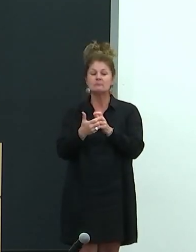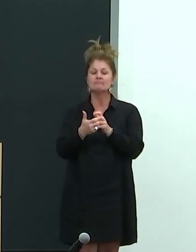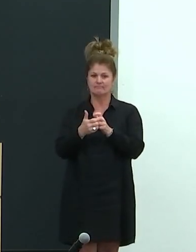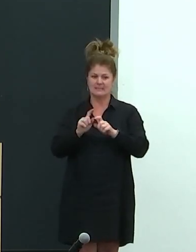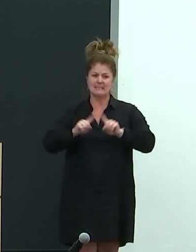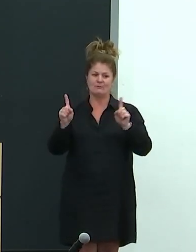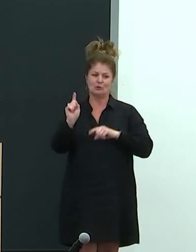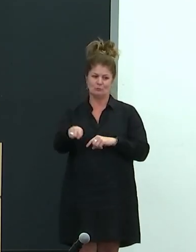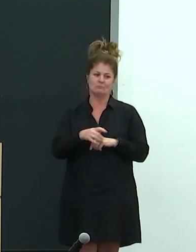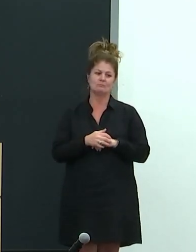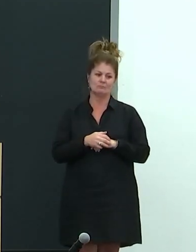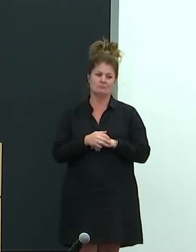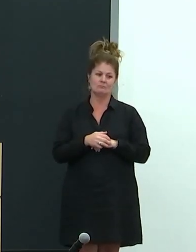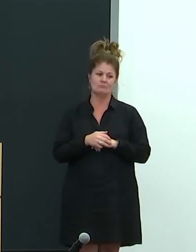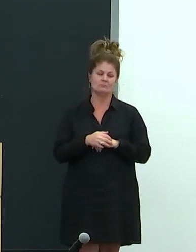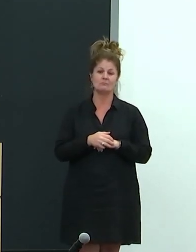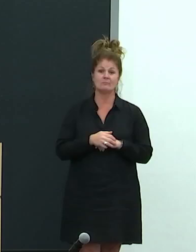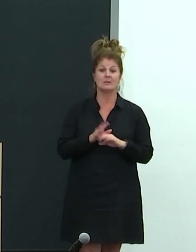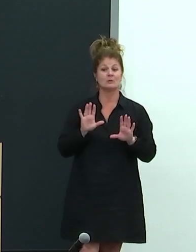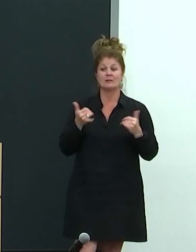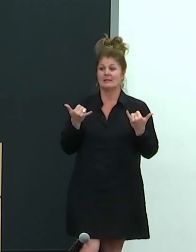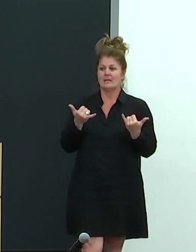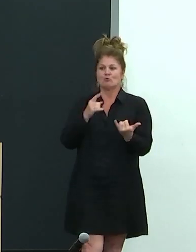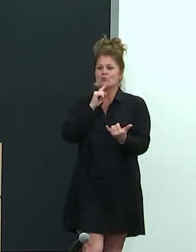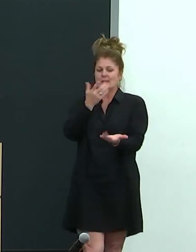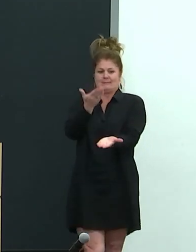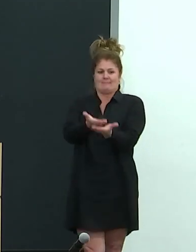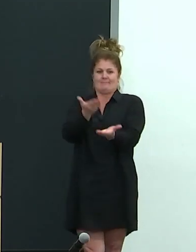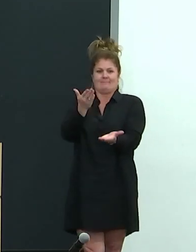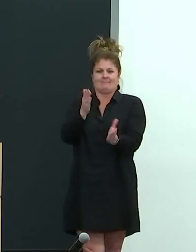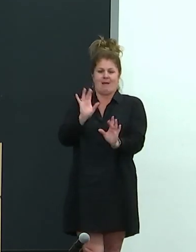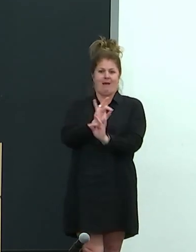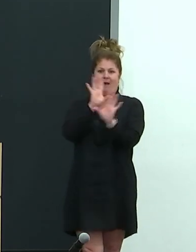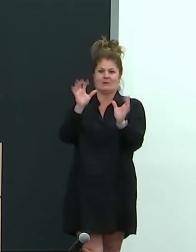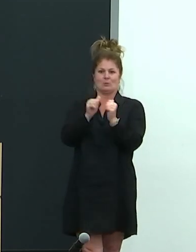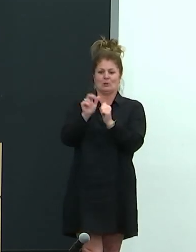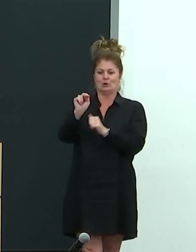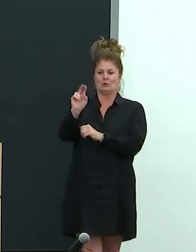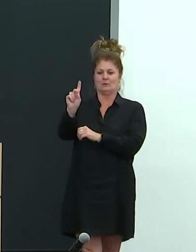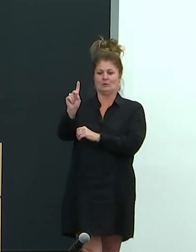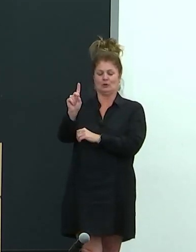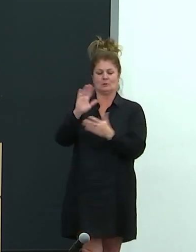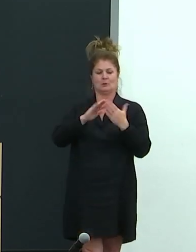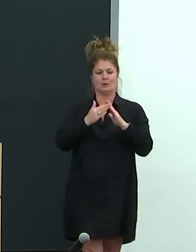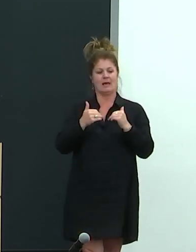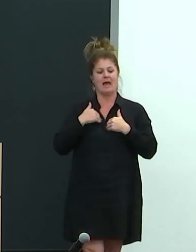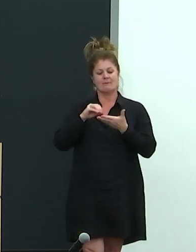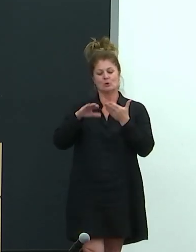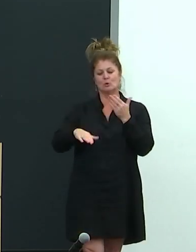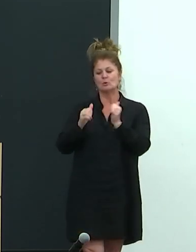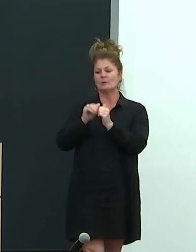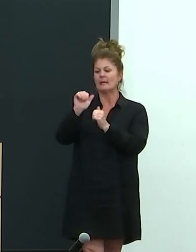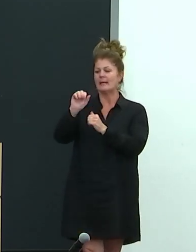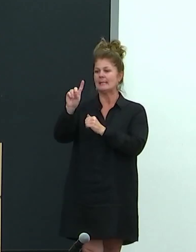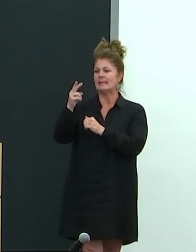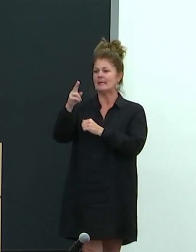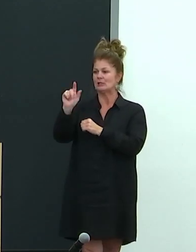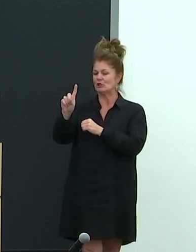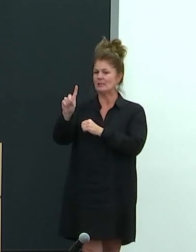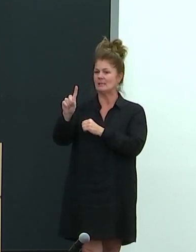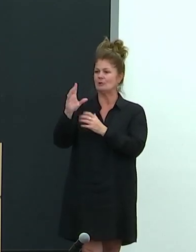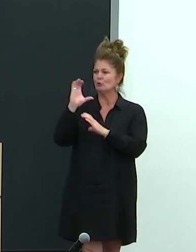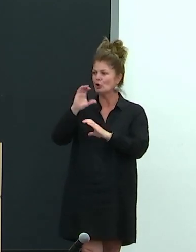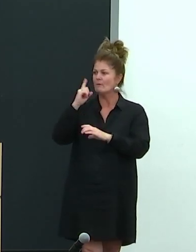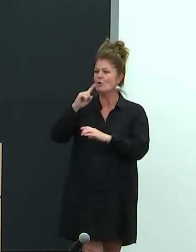This is never more evident than within the neurodiverse community. We may have students with ADHD who seek out sensory input to